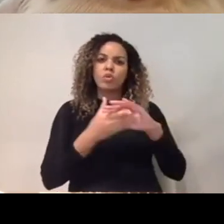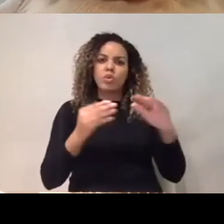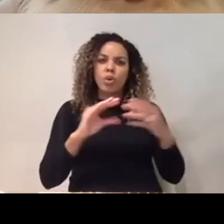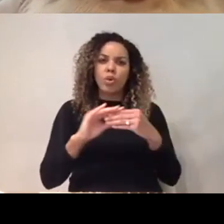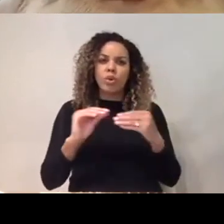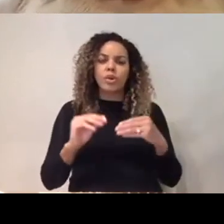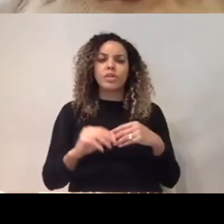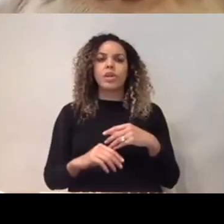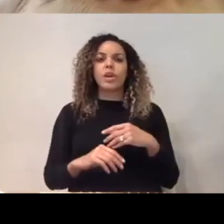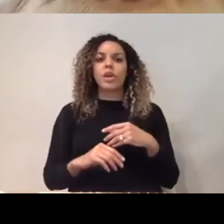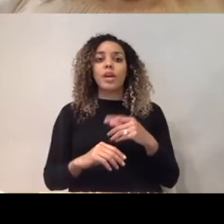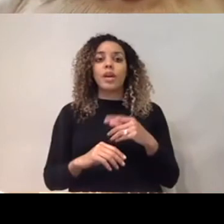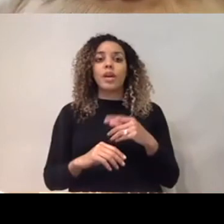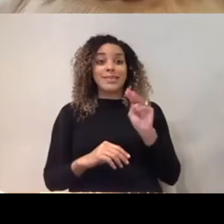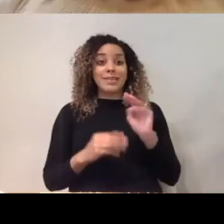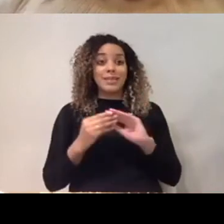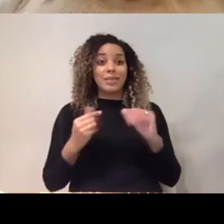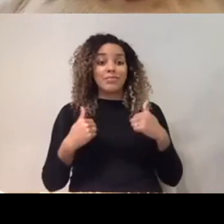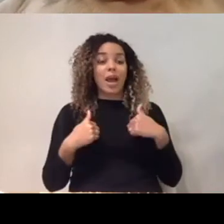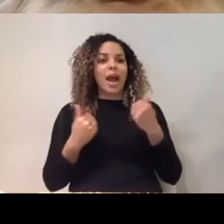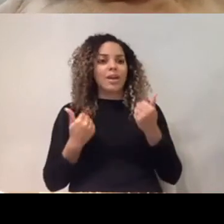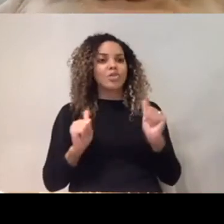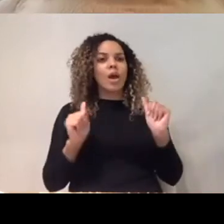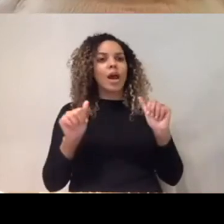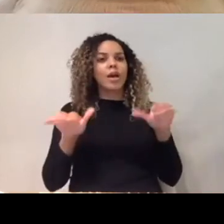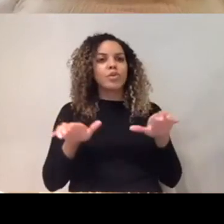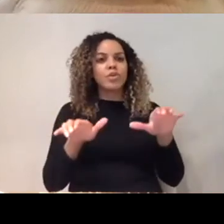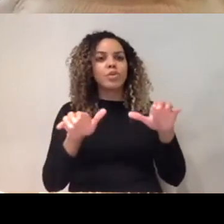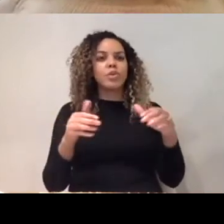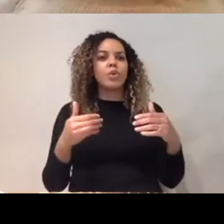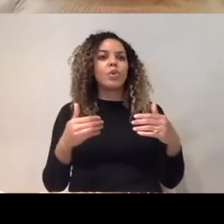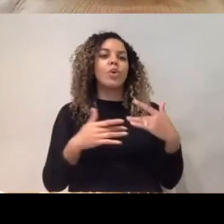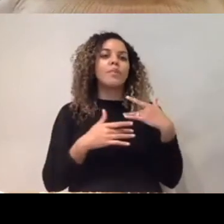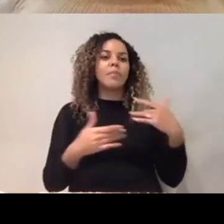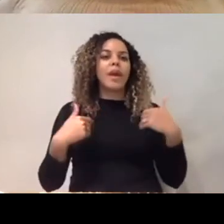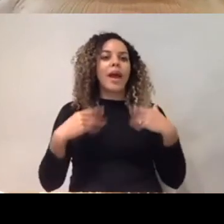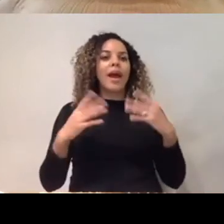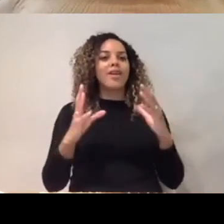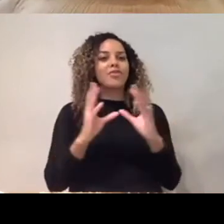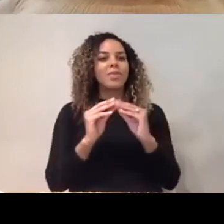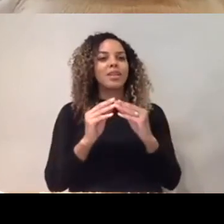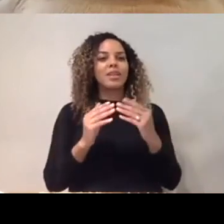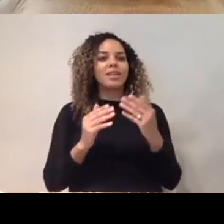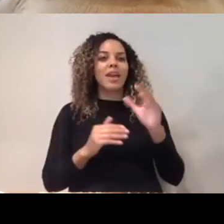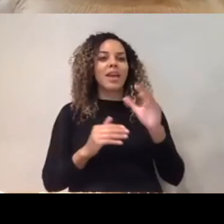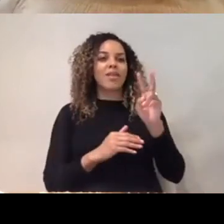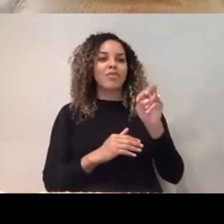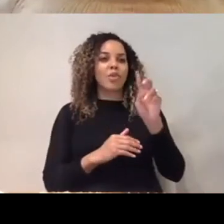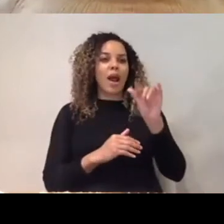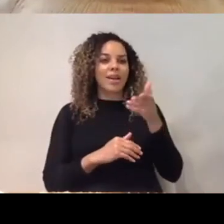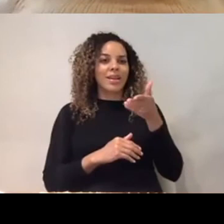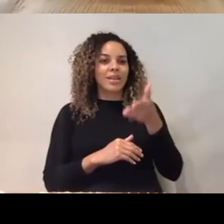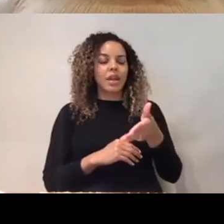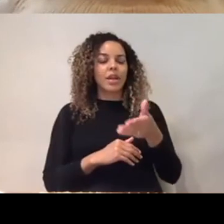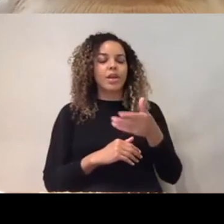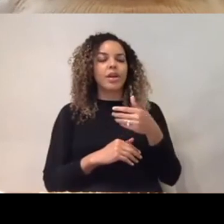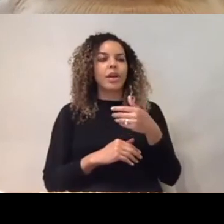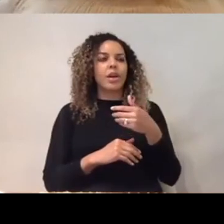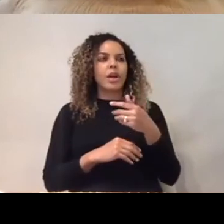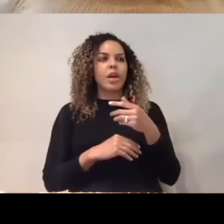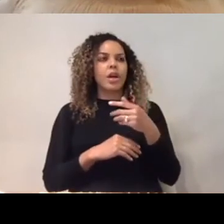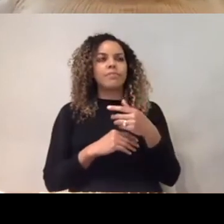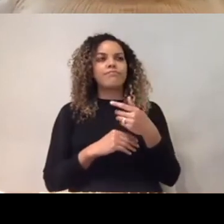is we have meetings at Variety, and I try and figure out a way that I can bring people